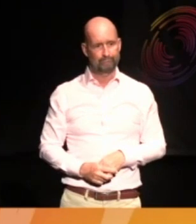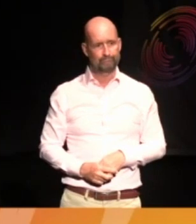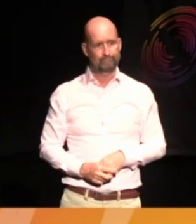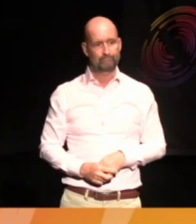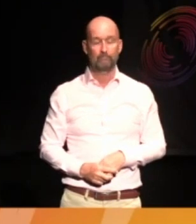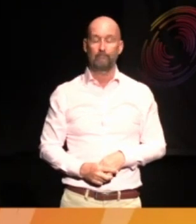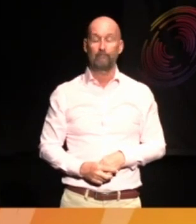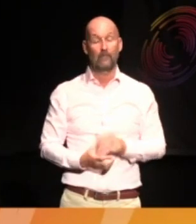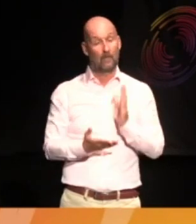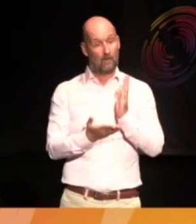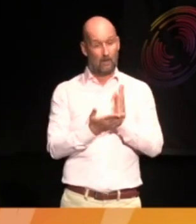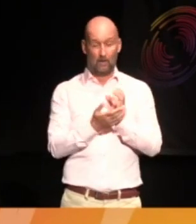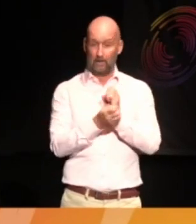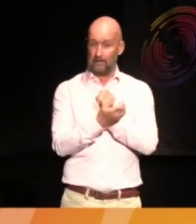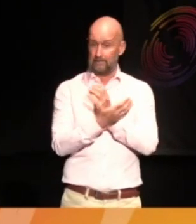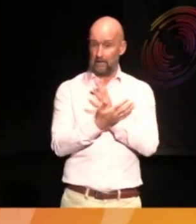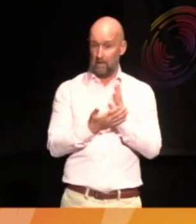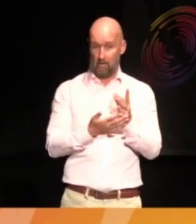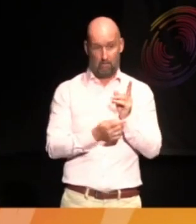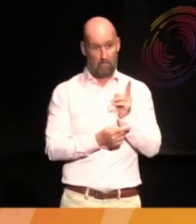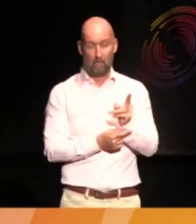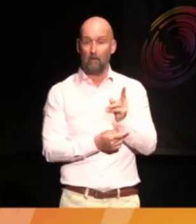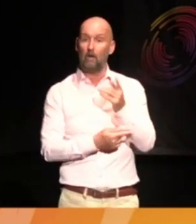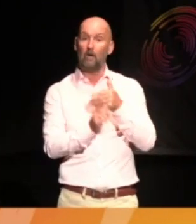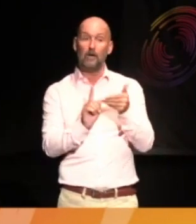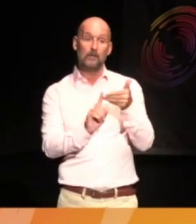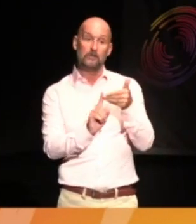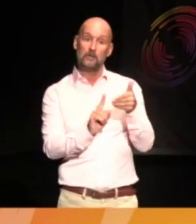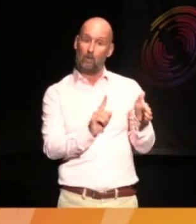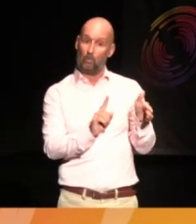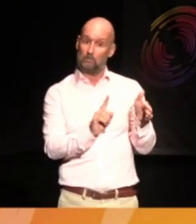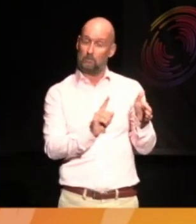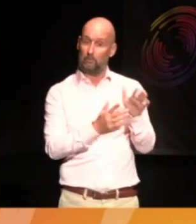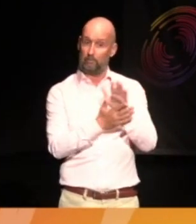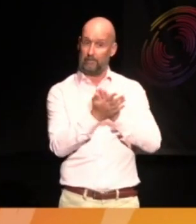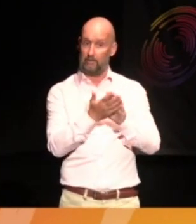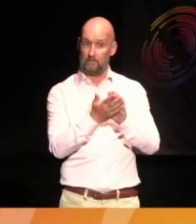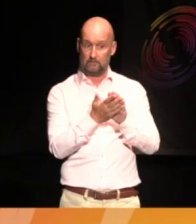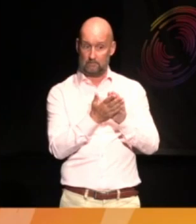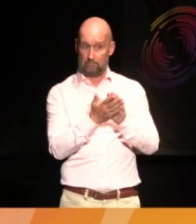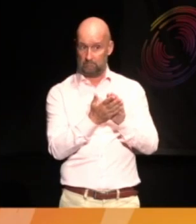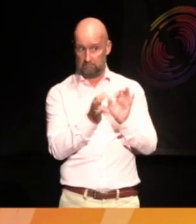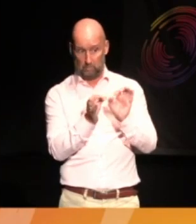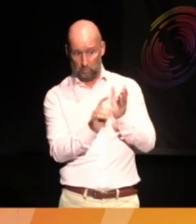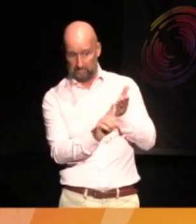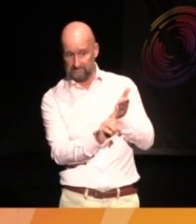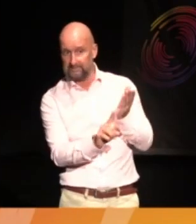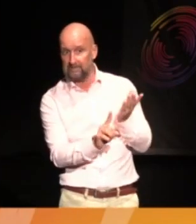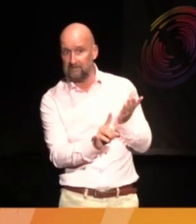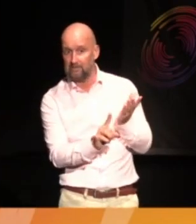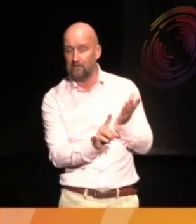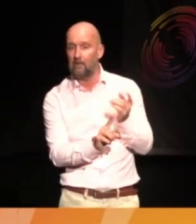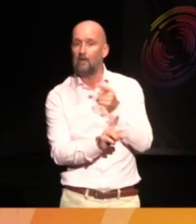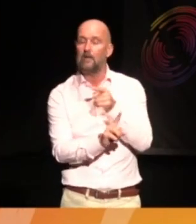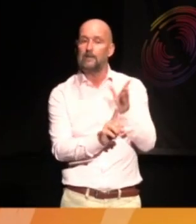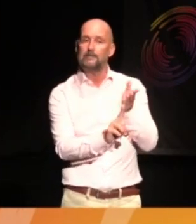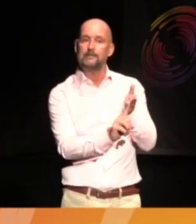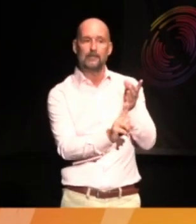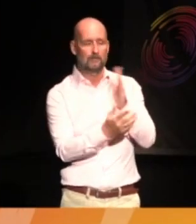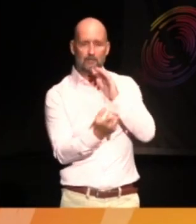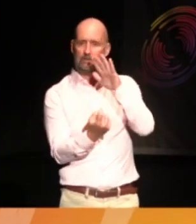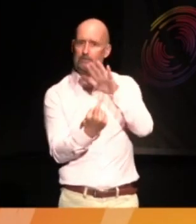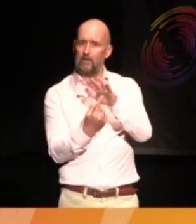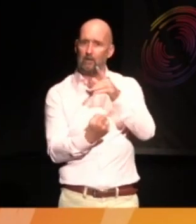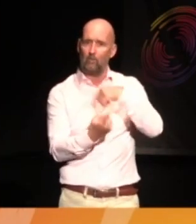It's clear that being excluded means you're not seen. Yet being seen is acknowledged is essential to